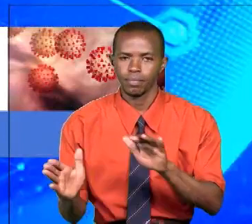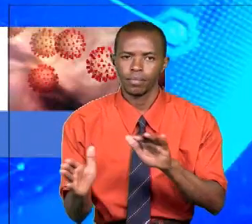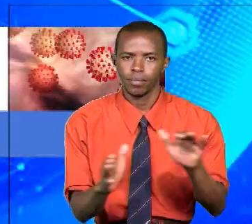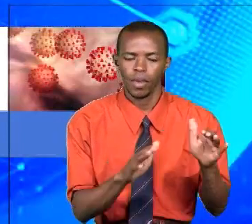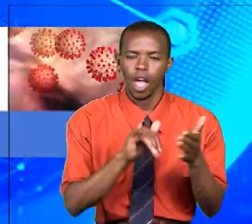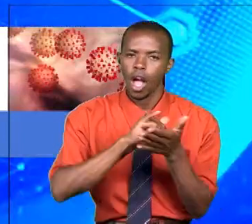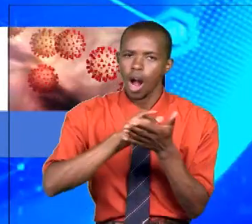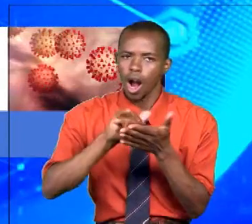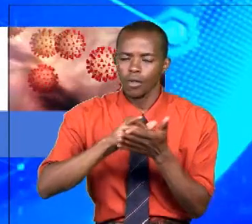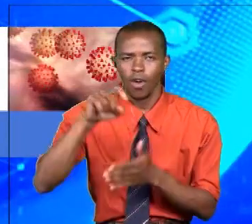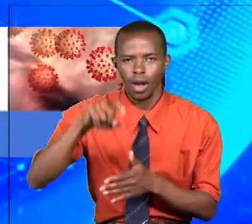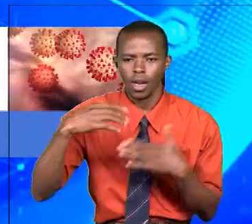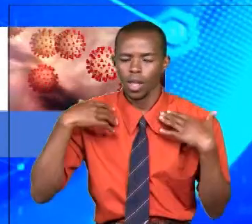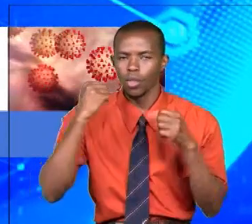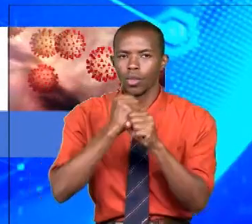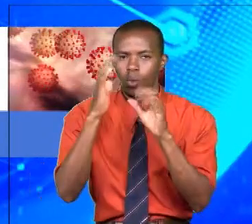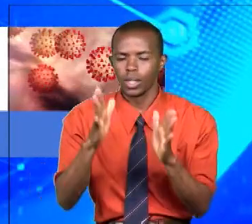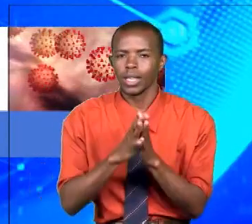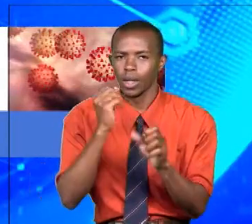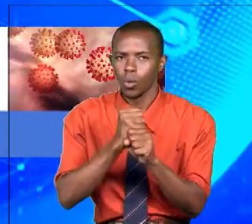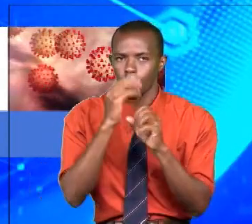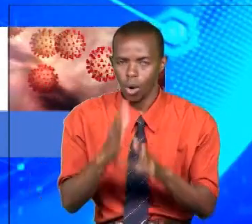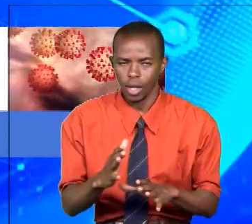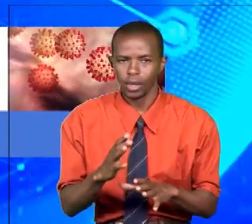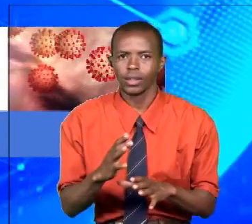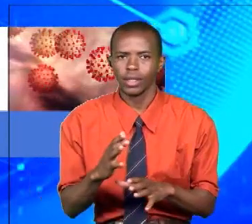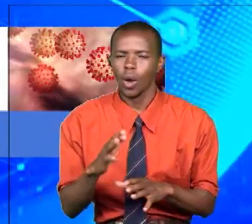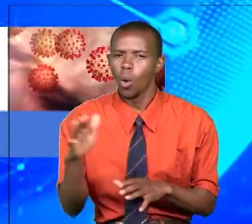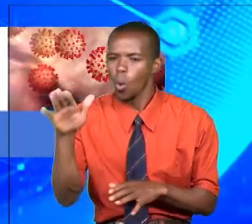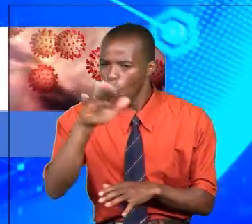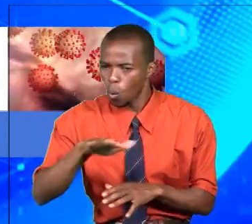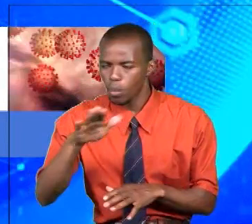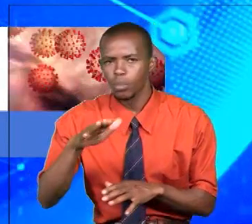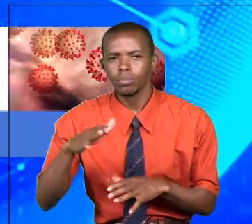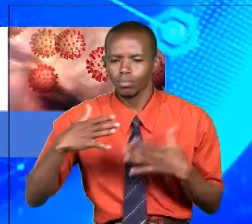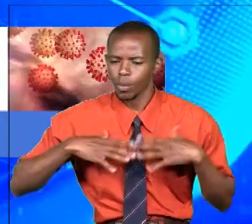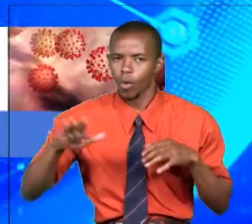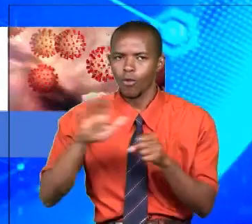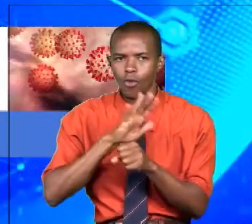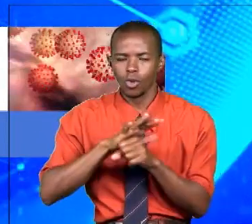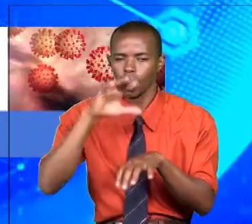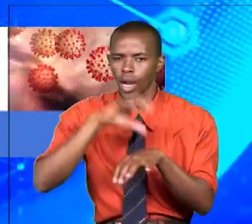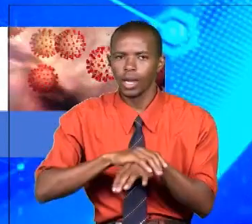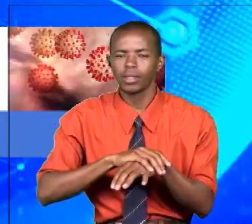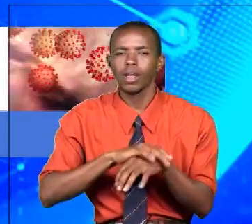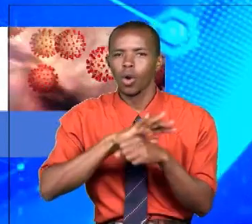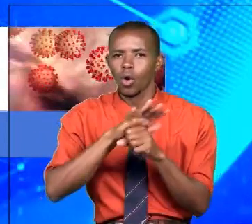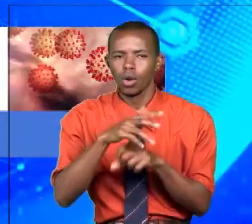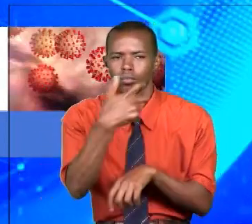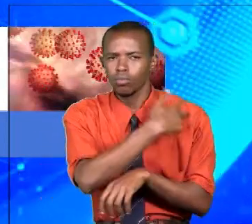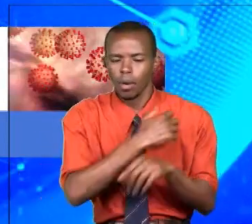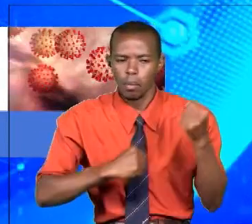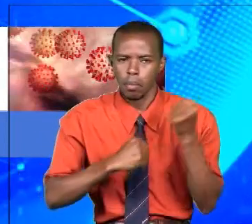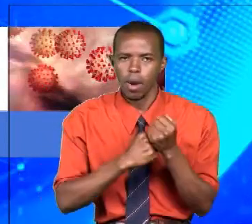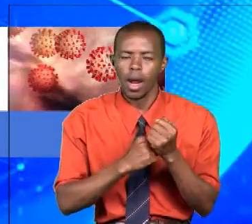California will require healthcare workers and workers in high-risk congregate settings to get a COVID-19 vaccine booster by